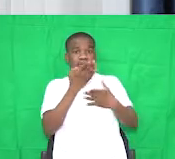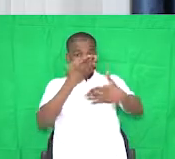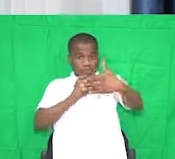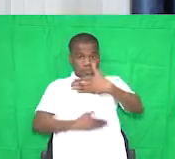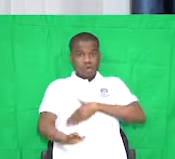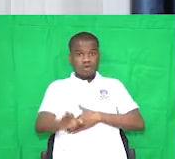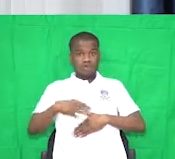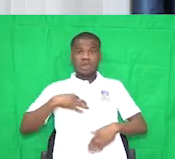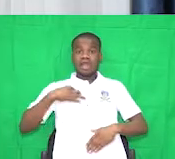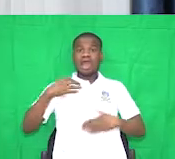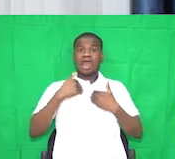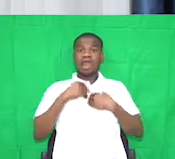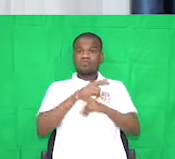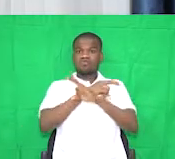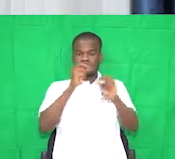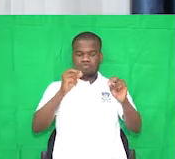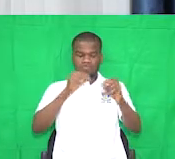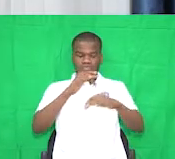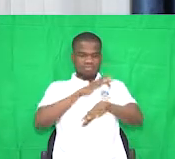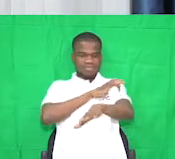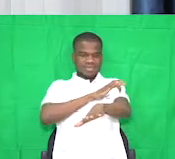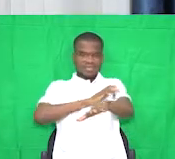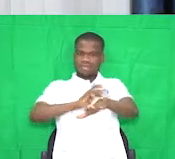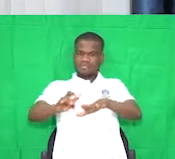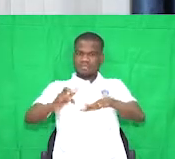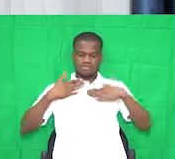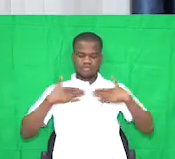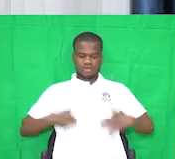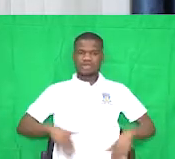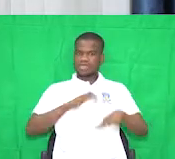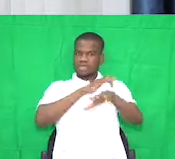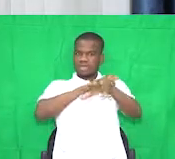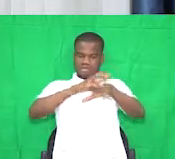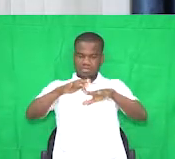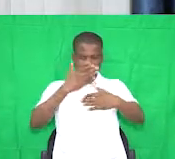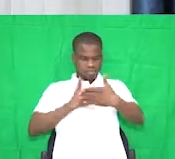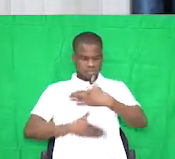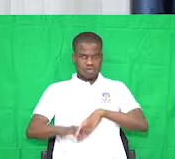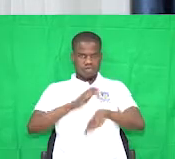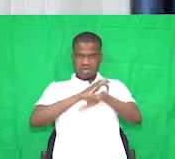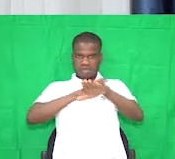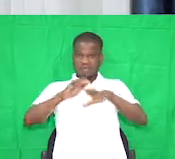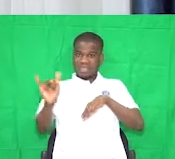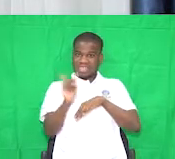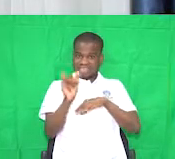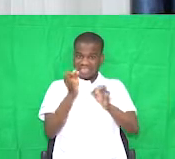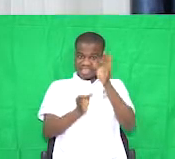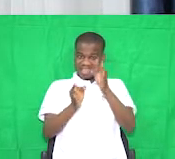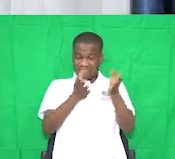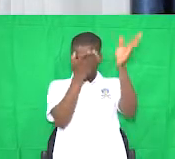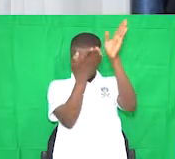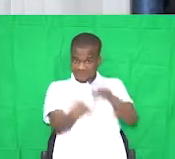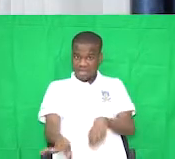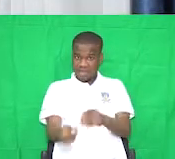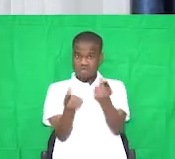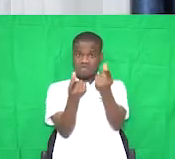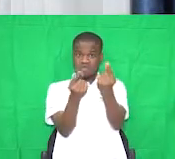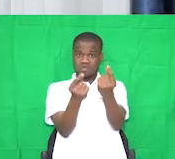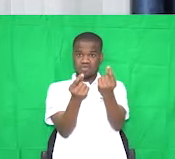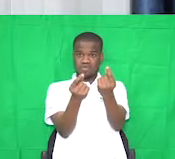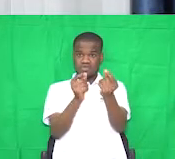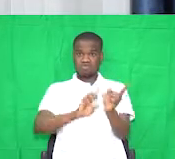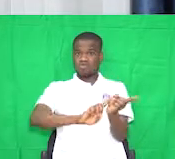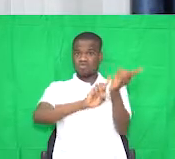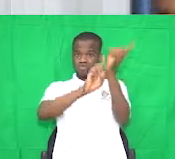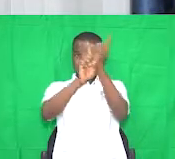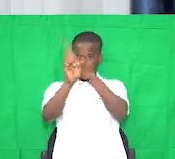nothing. If we have food and clothing, this will be satisfied. But those who desire to be rich fall into temptation, into a snare, into many foolish and